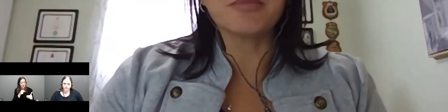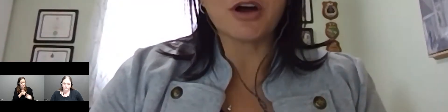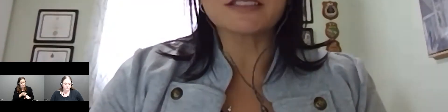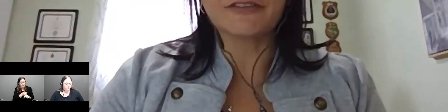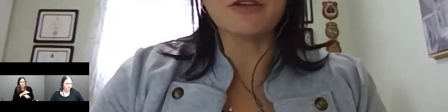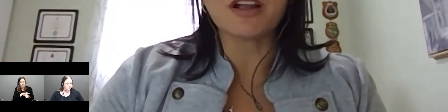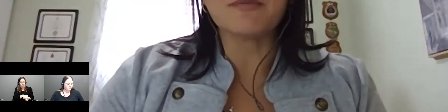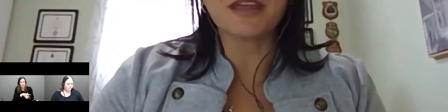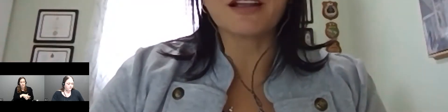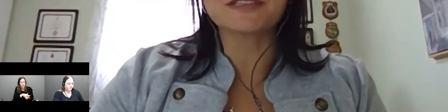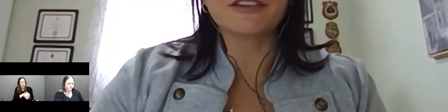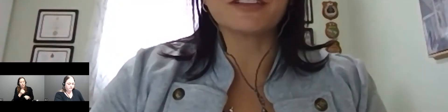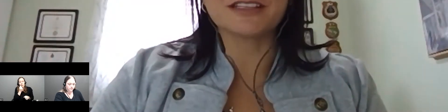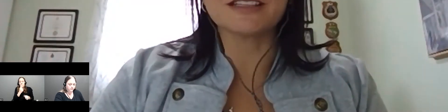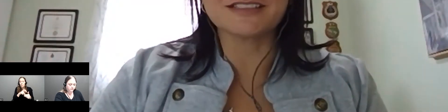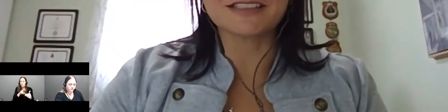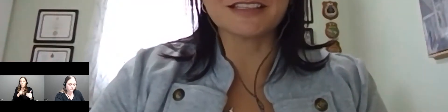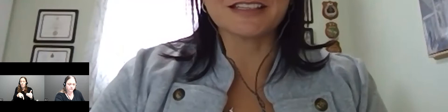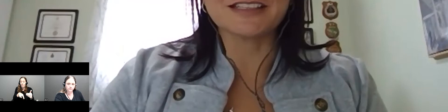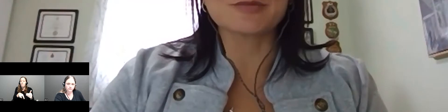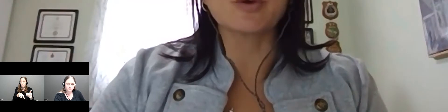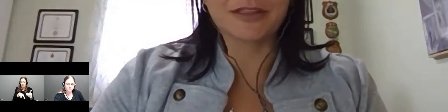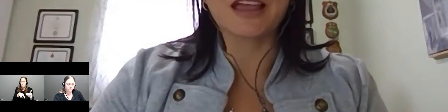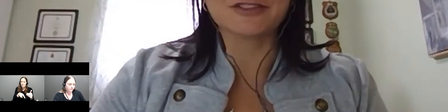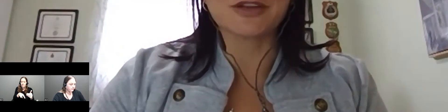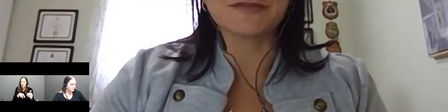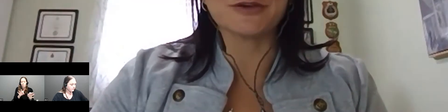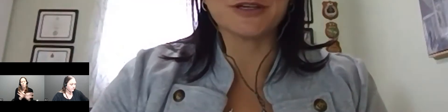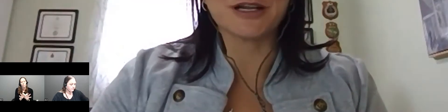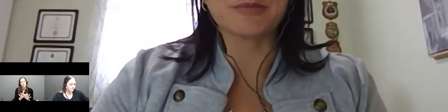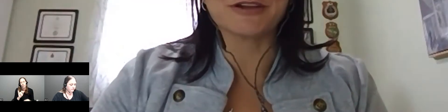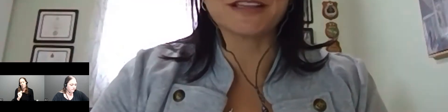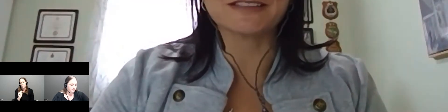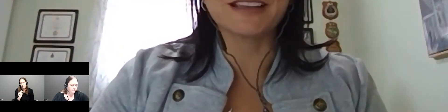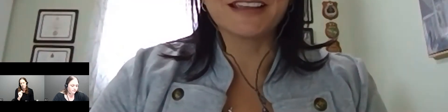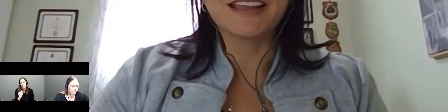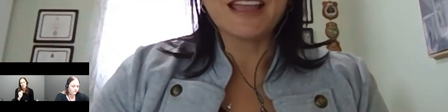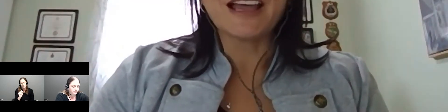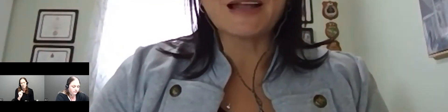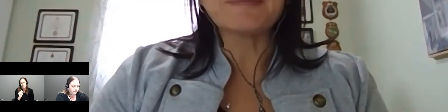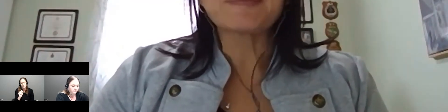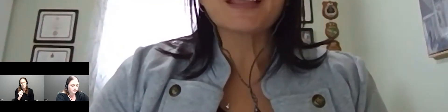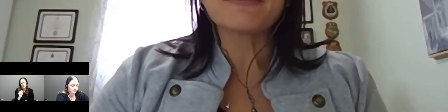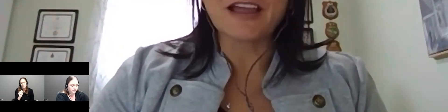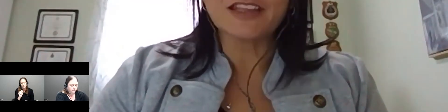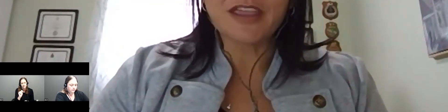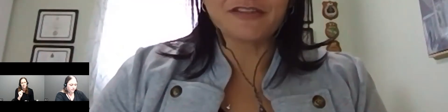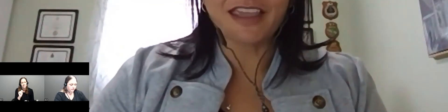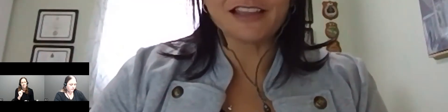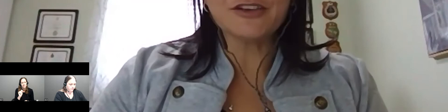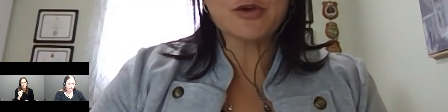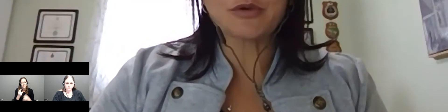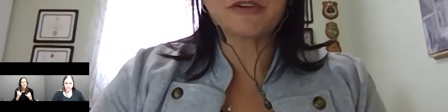the positive outcome that comes out of it is worth that stressful process. Finally, we